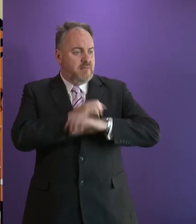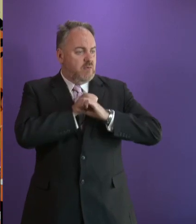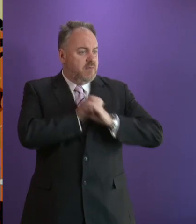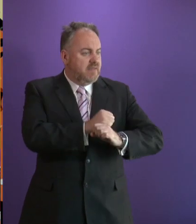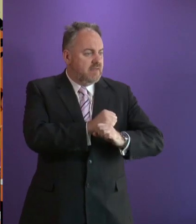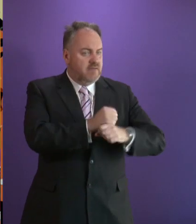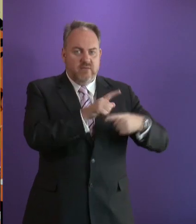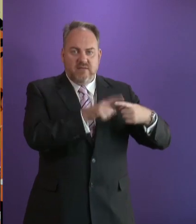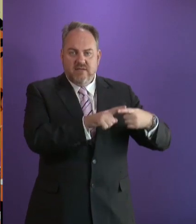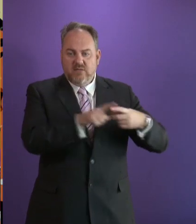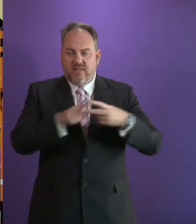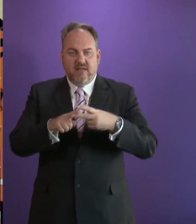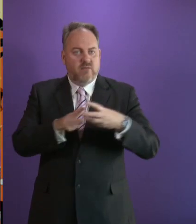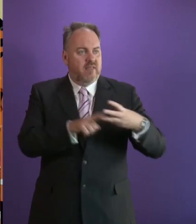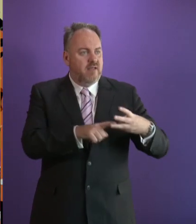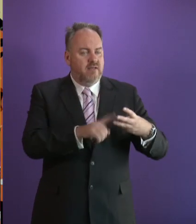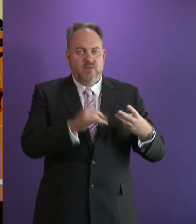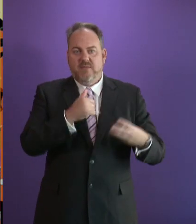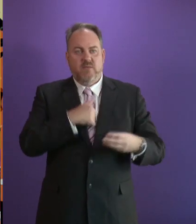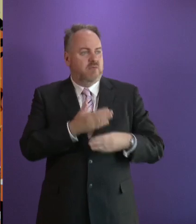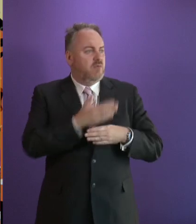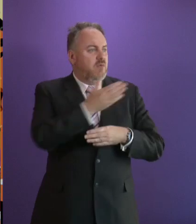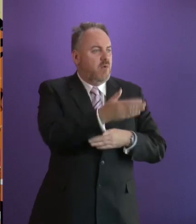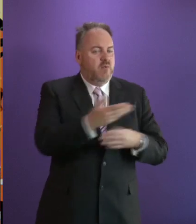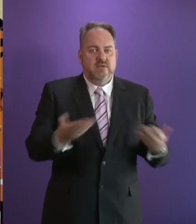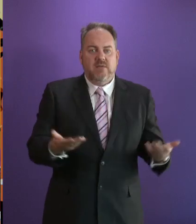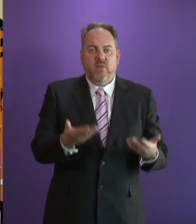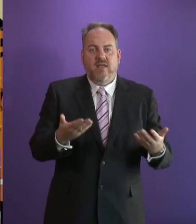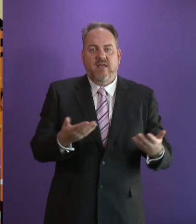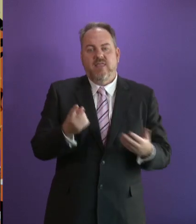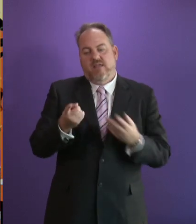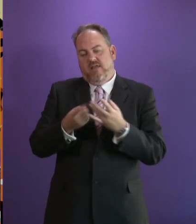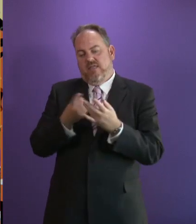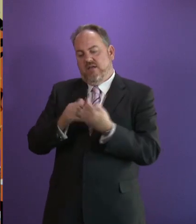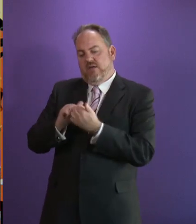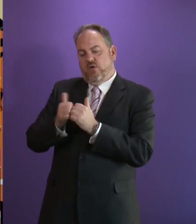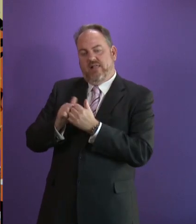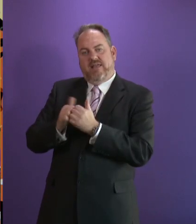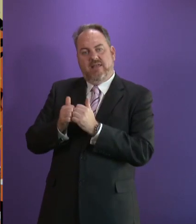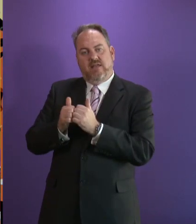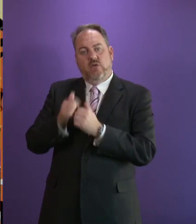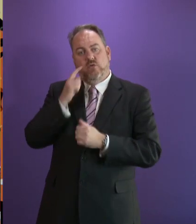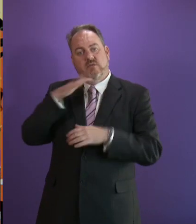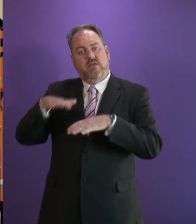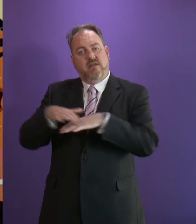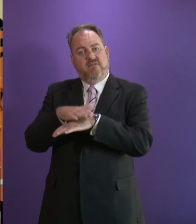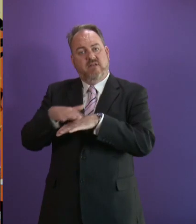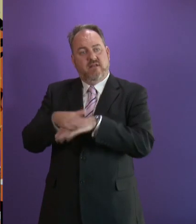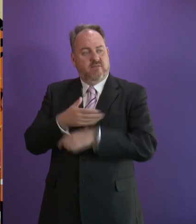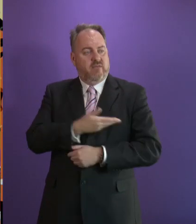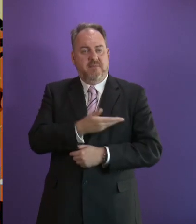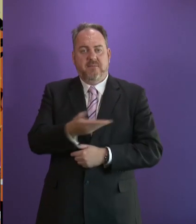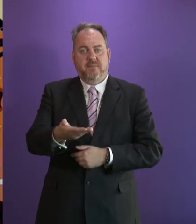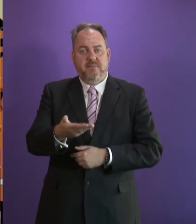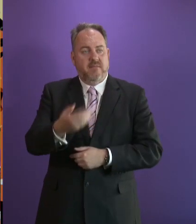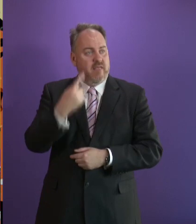If one woman had something that she wanted to go to, then their counterpart could cover. So I think that is a really proactive